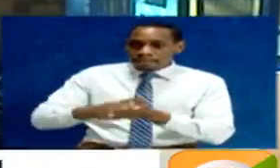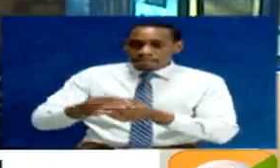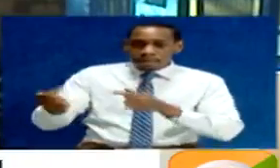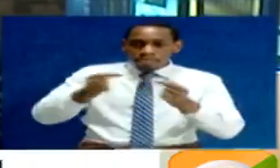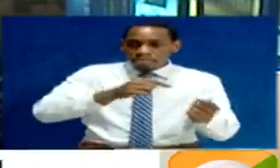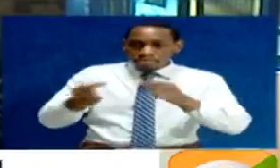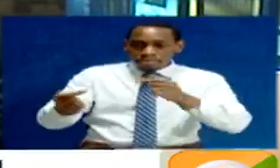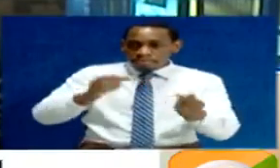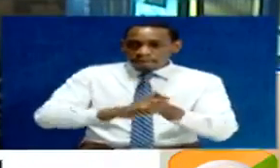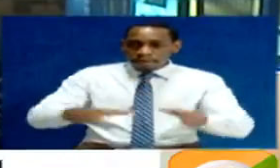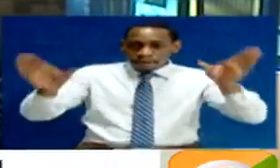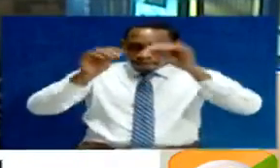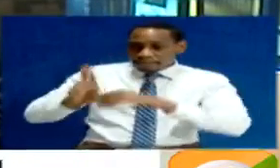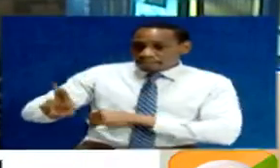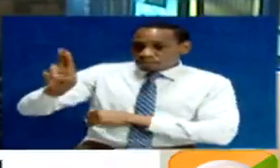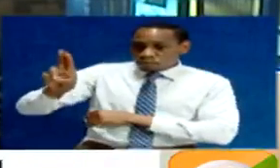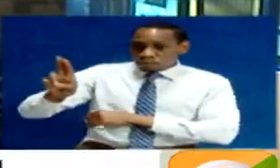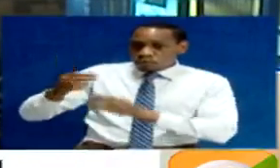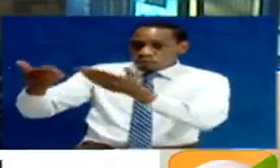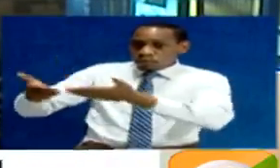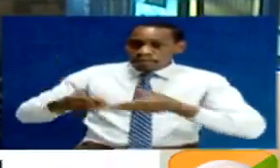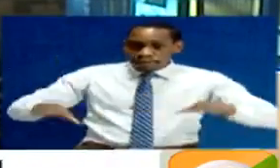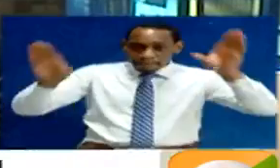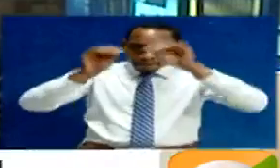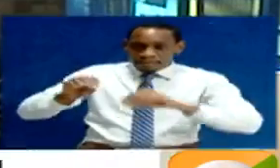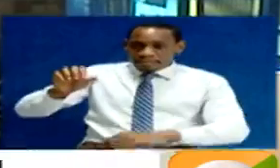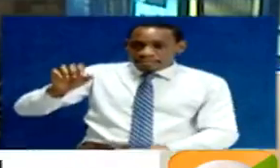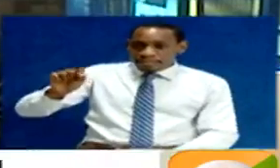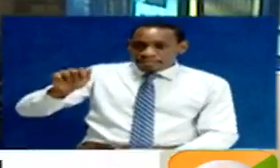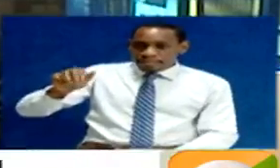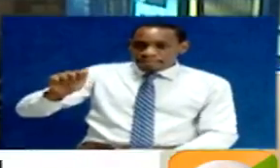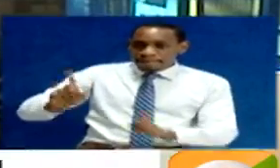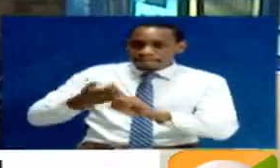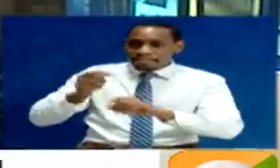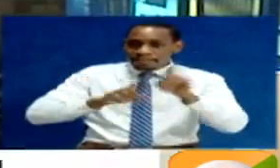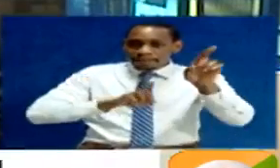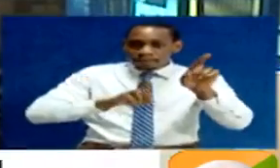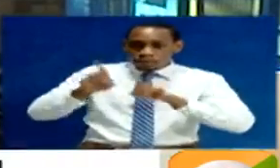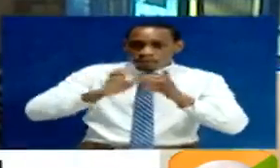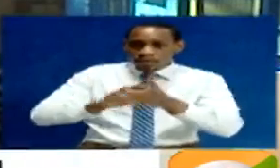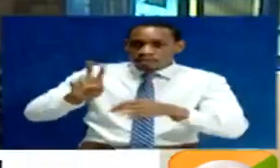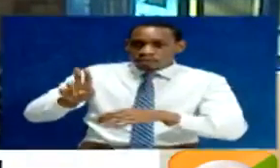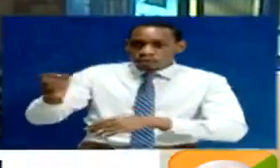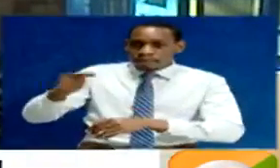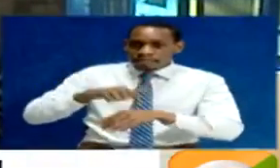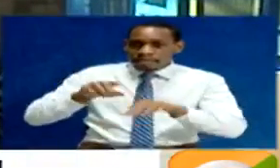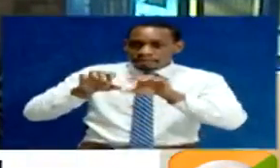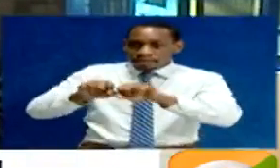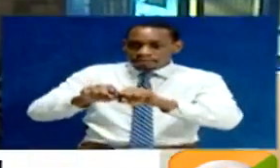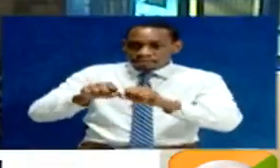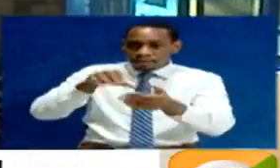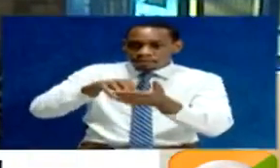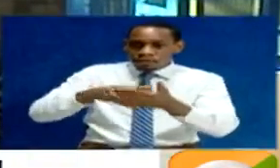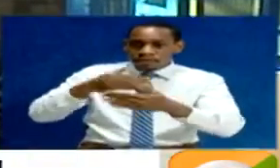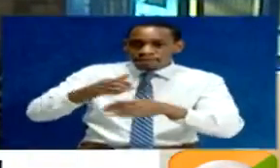and trade relations. President Uhuru Kenyatta, while hosting President Samia in her maiden state visit 2 months after she took over following the demise